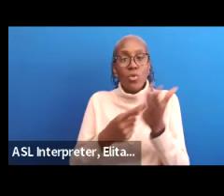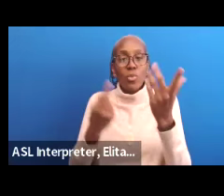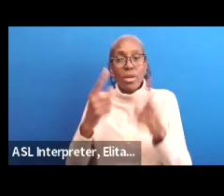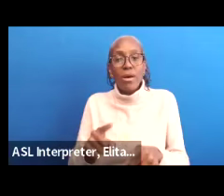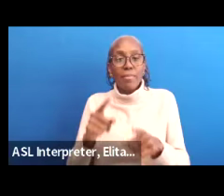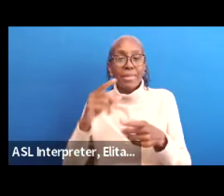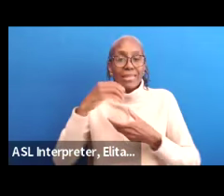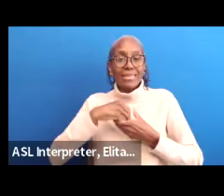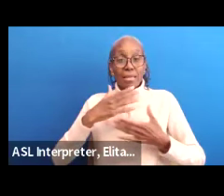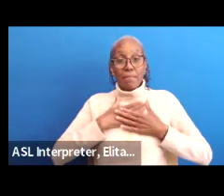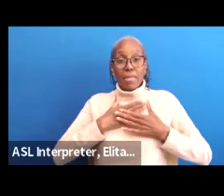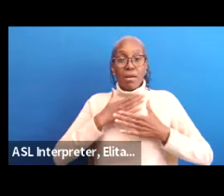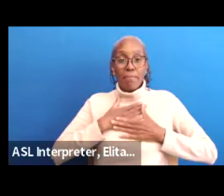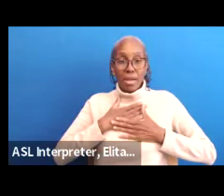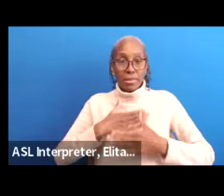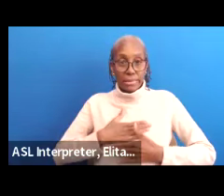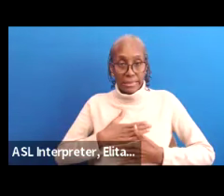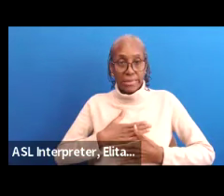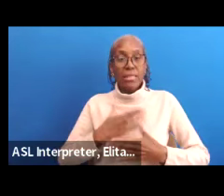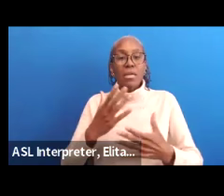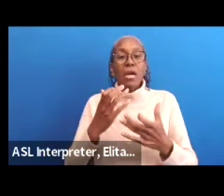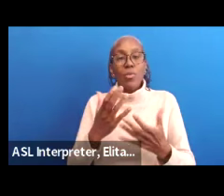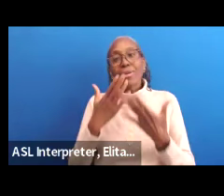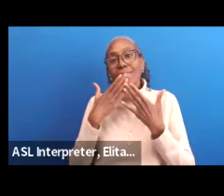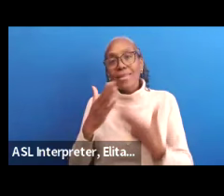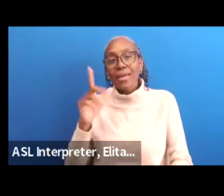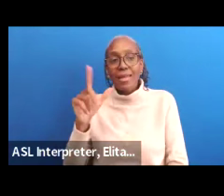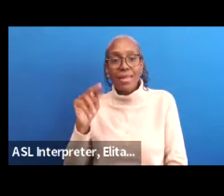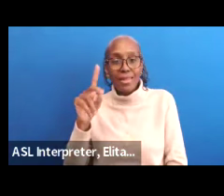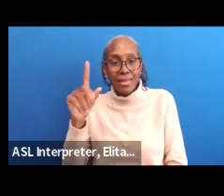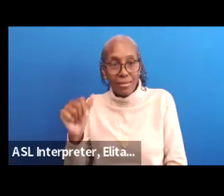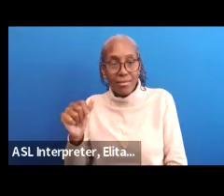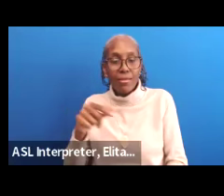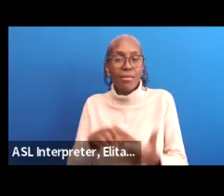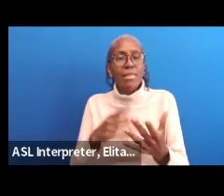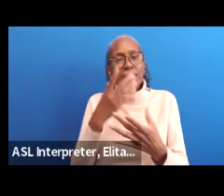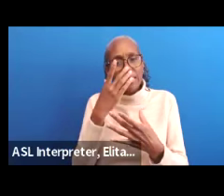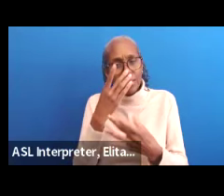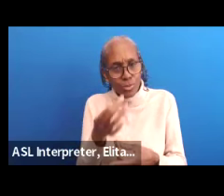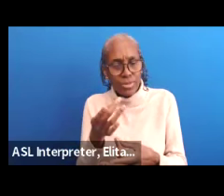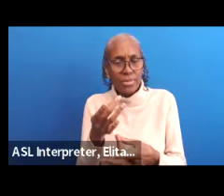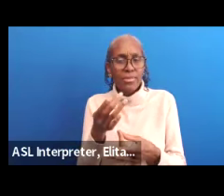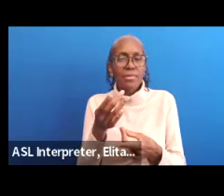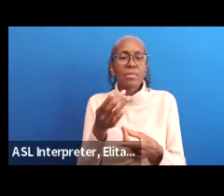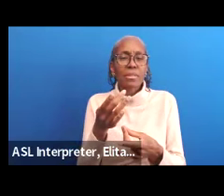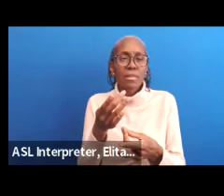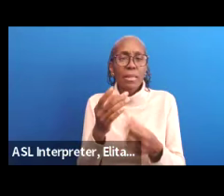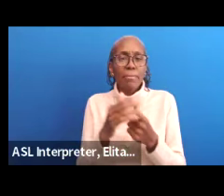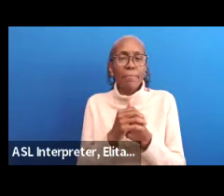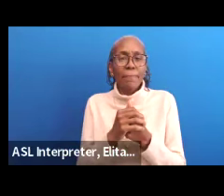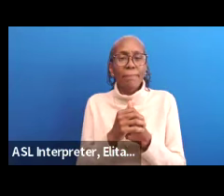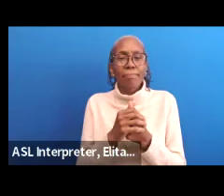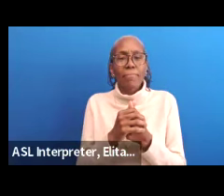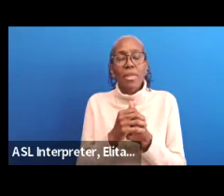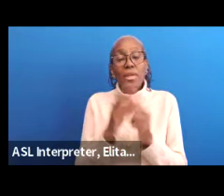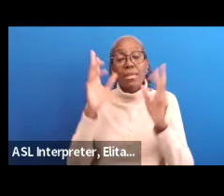of my body. And I'd really like to thank Linda for this really interesting uh, topic